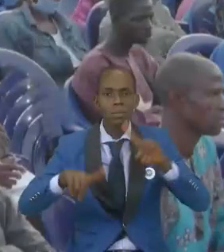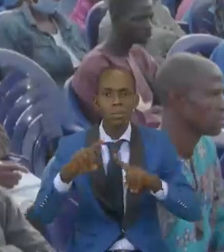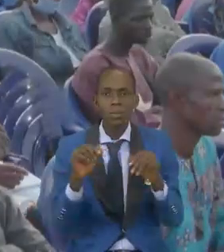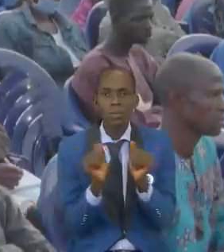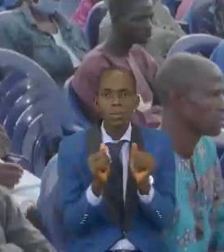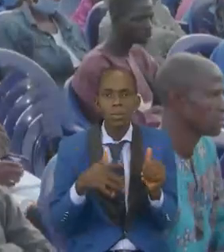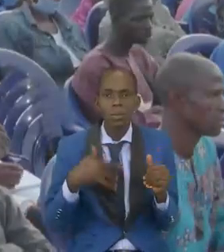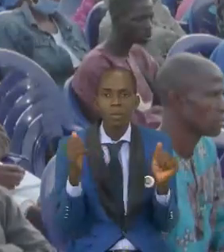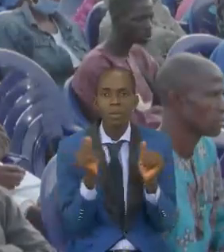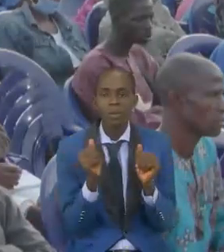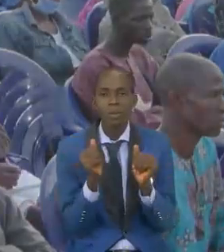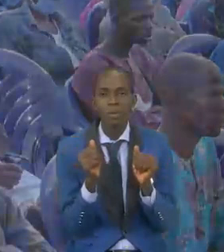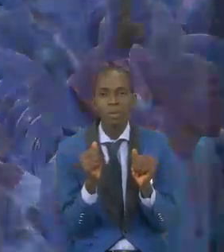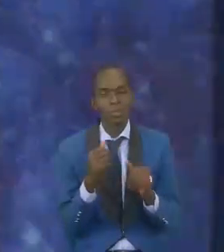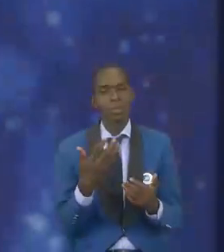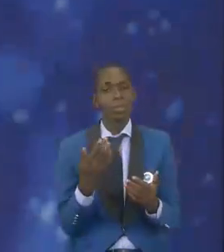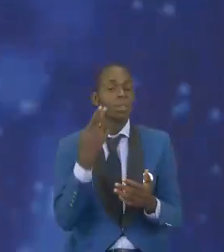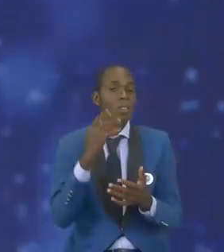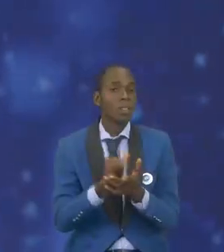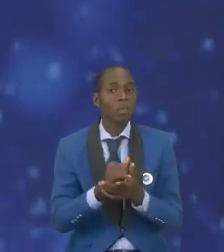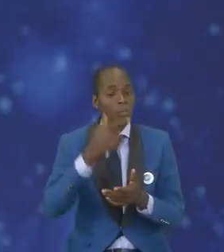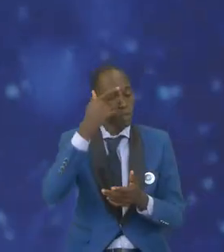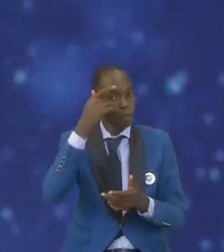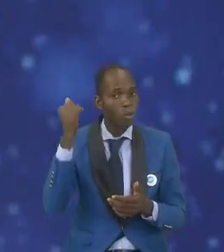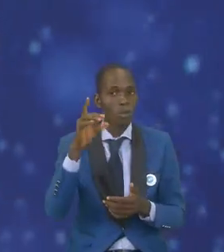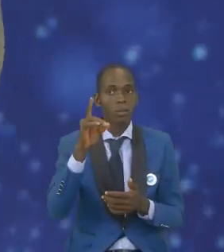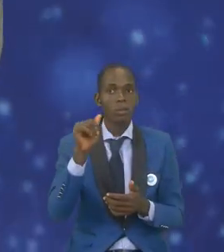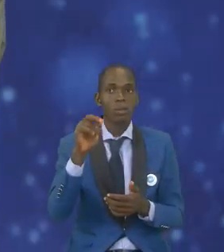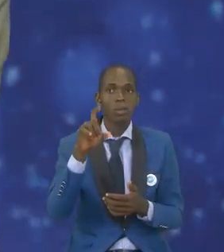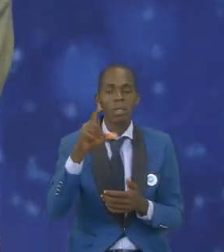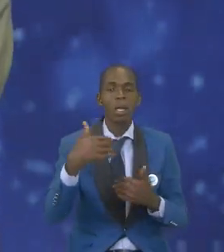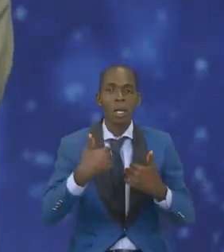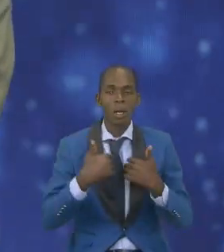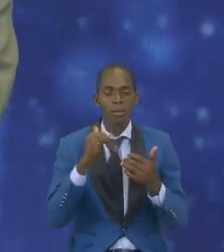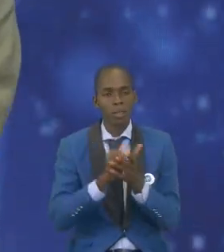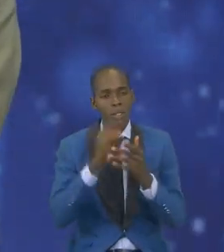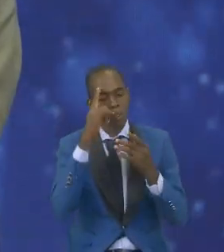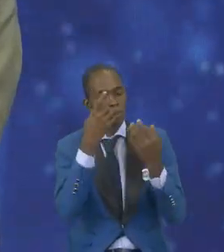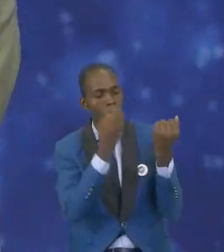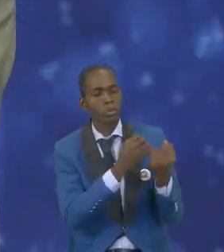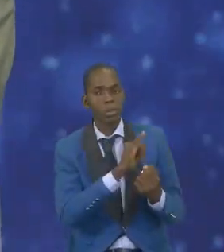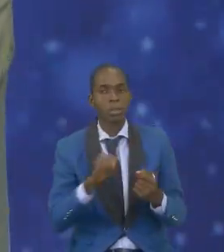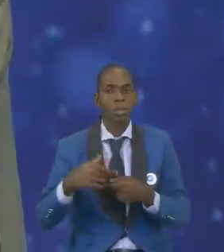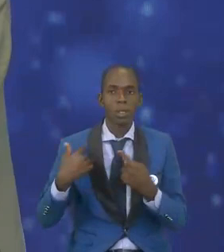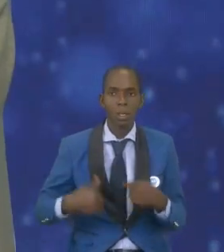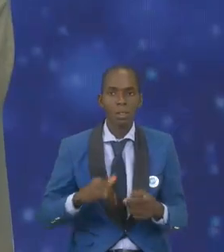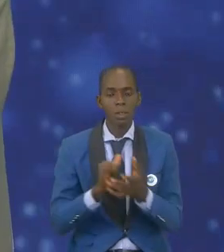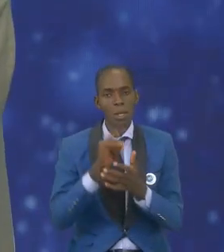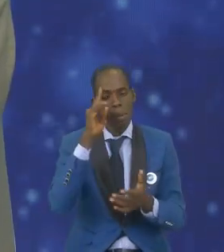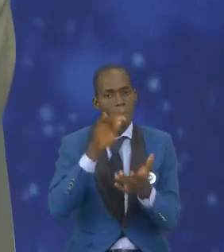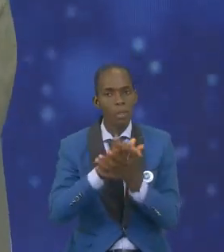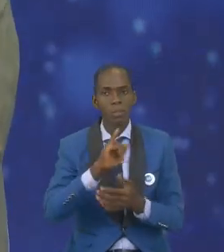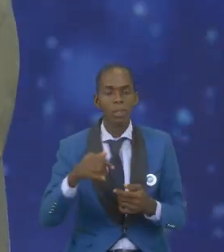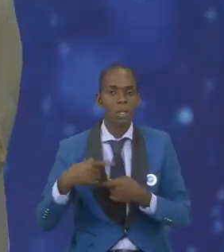because he had that trusting heart, that believing heart, that leaning